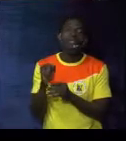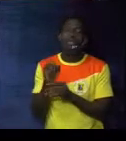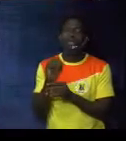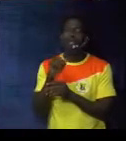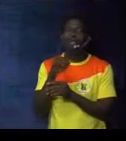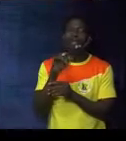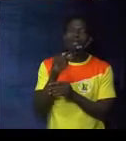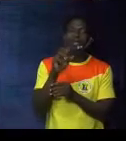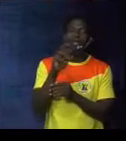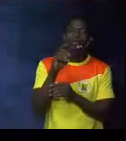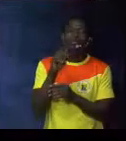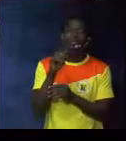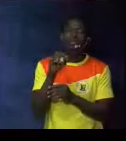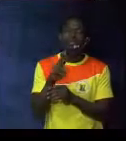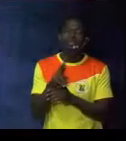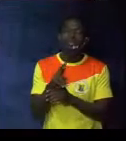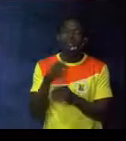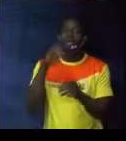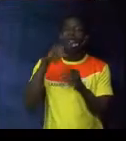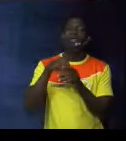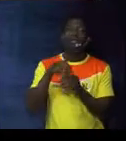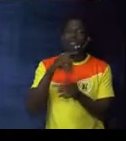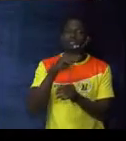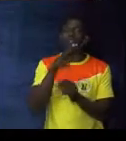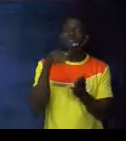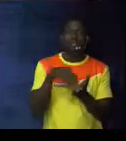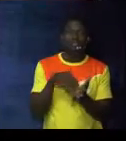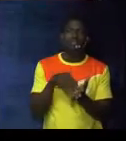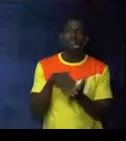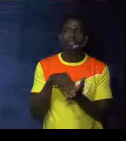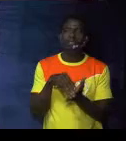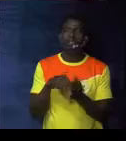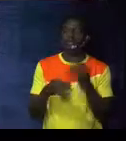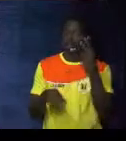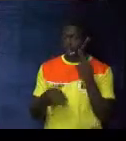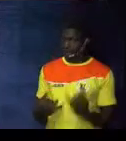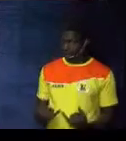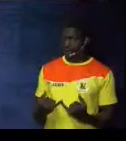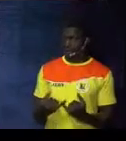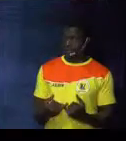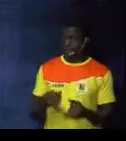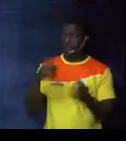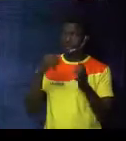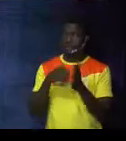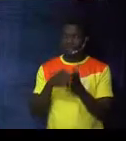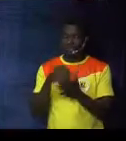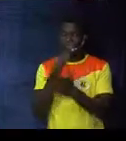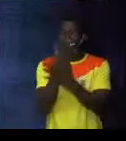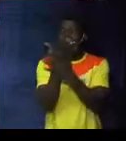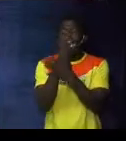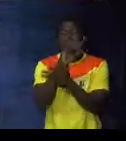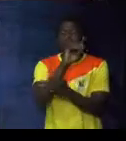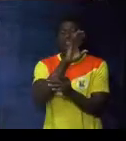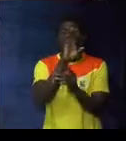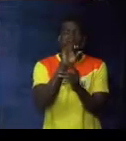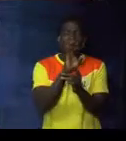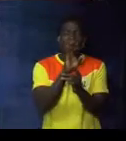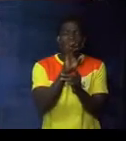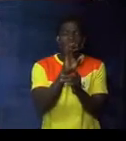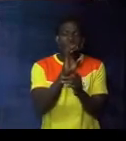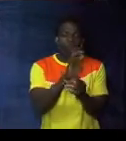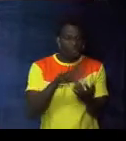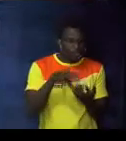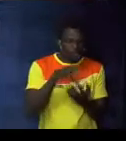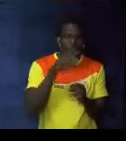the center of the circle, we call it a diameter. Okay, so now a diameter divides the